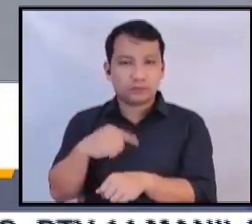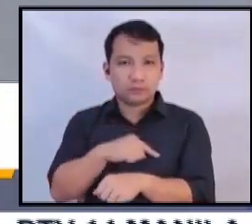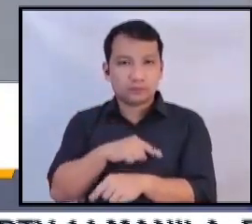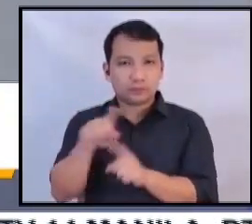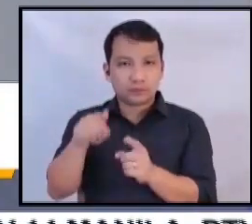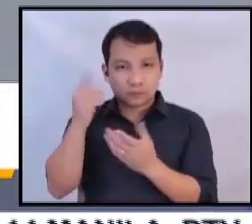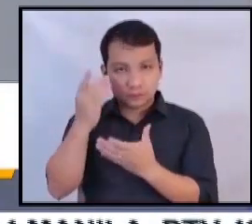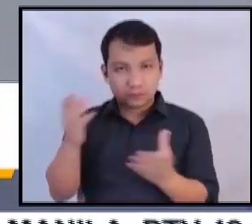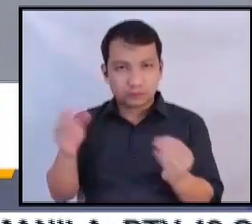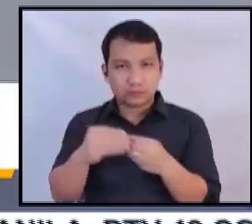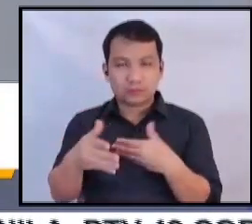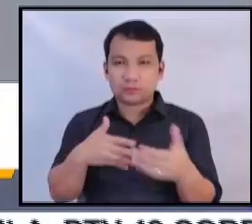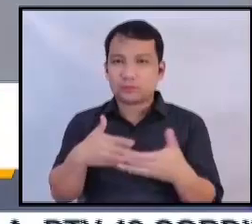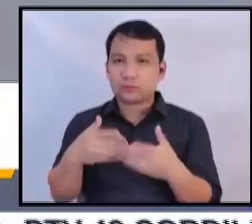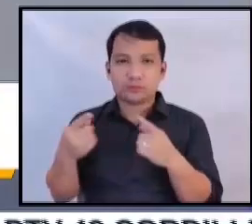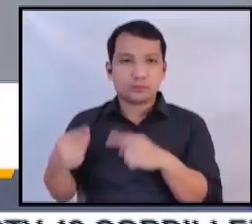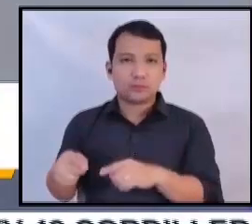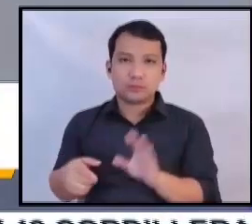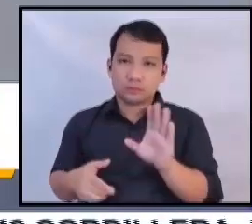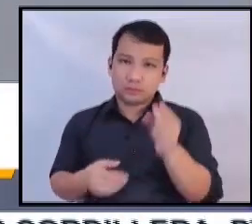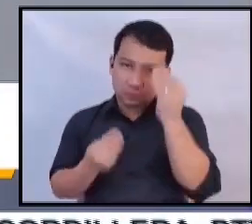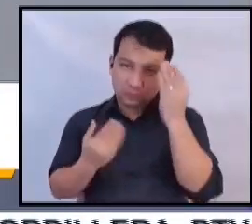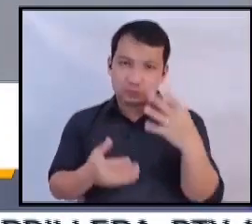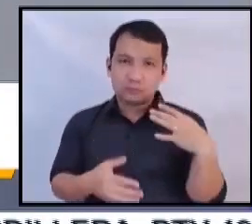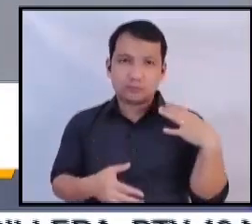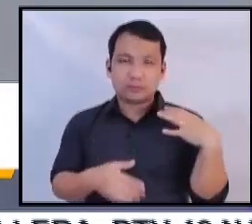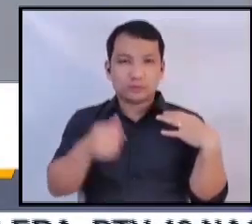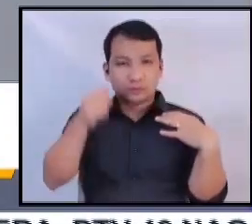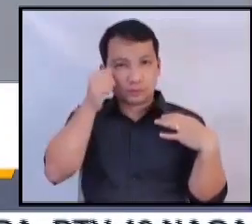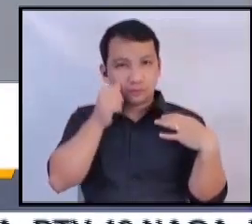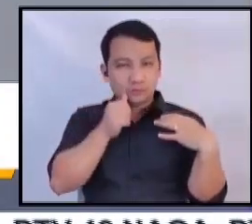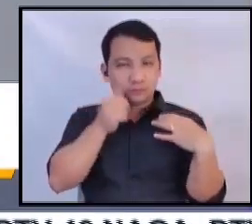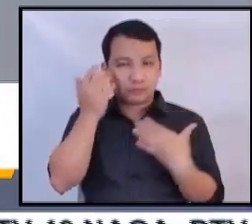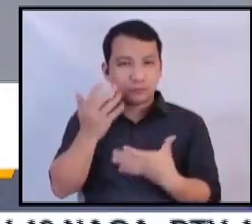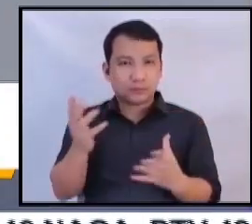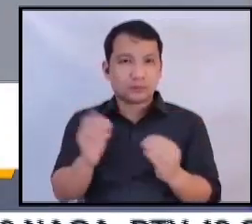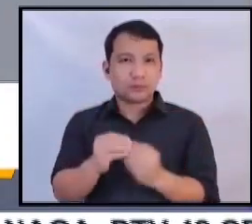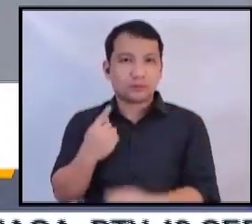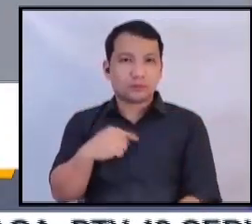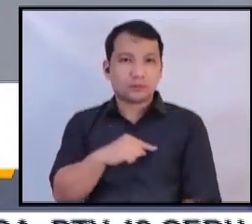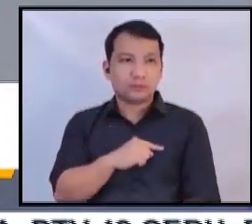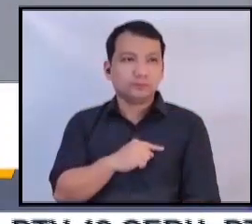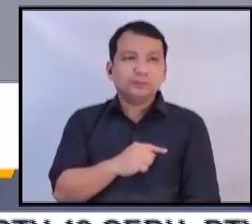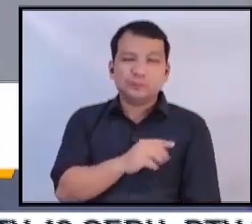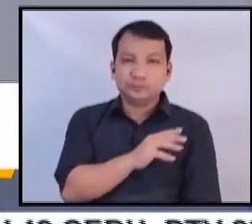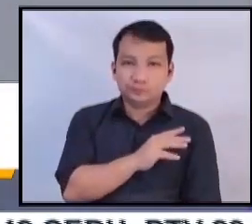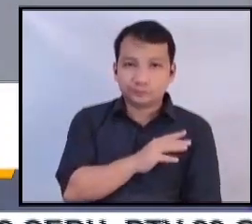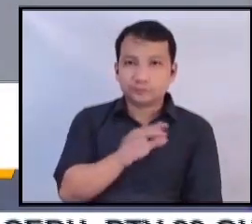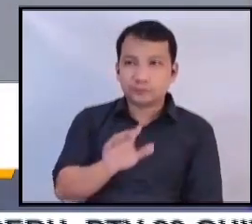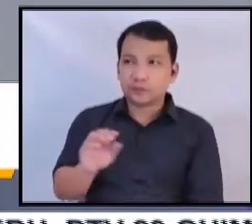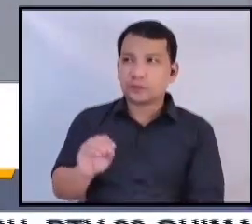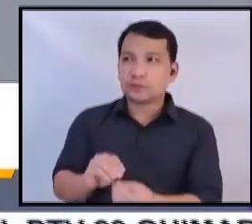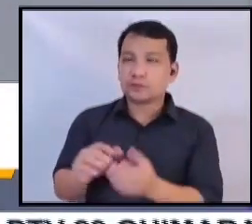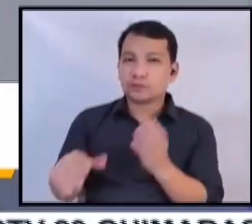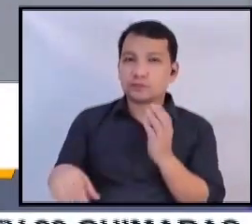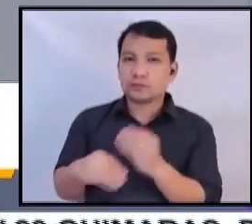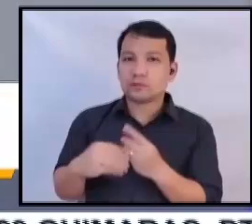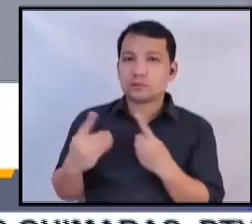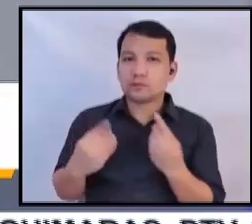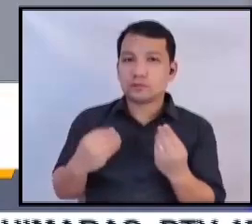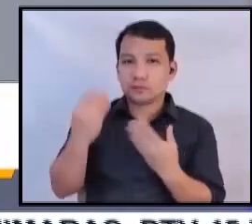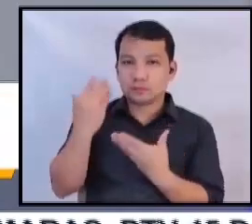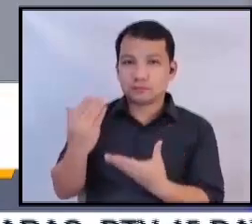matter what happens. You just have to wait patiently talaga. Mm-hmm. And of course, while waiting patiently, you have to do everything you can